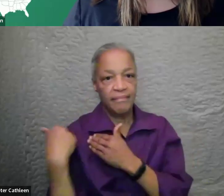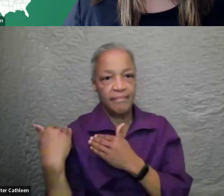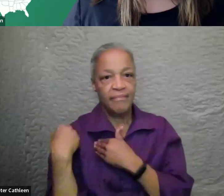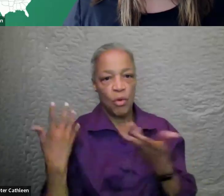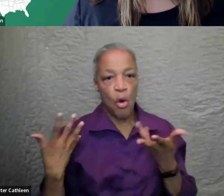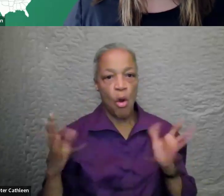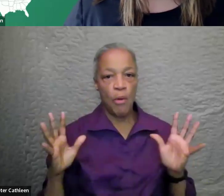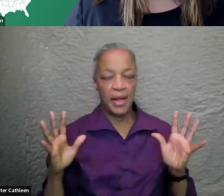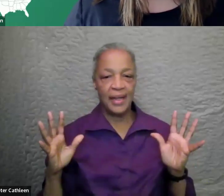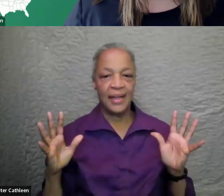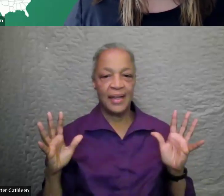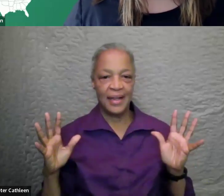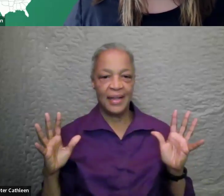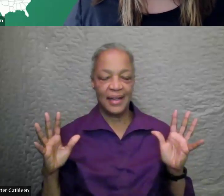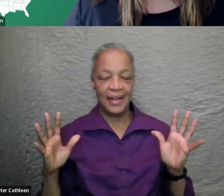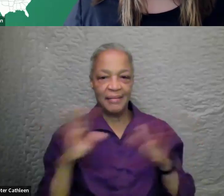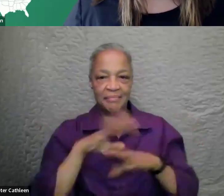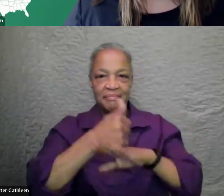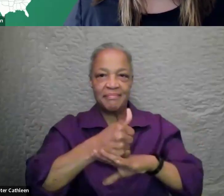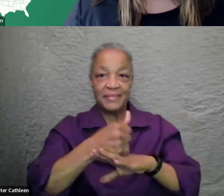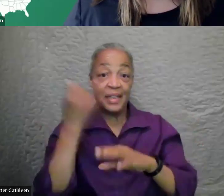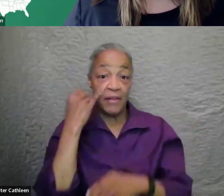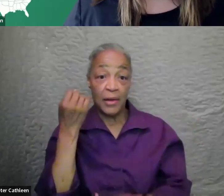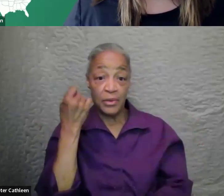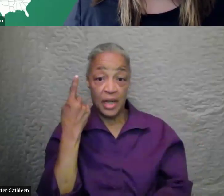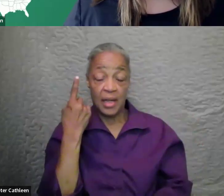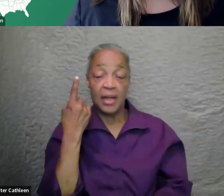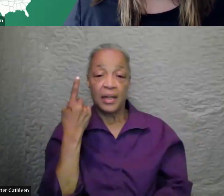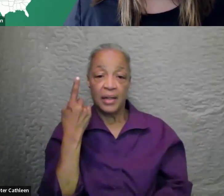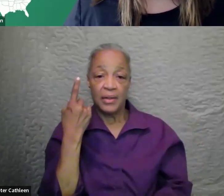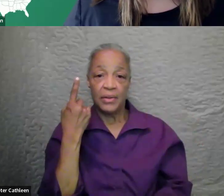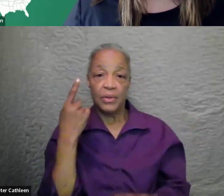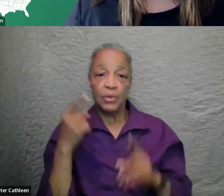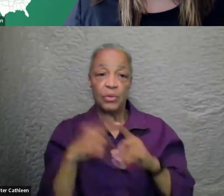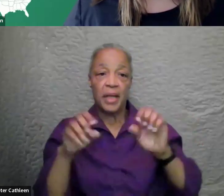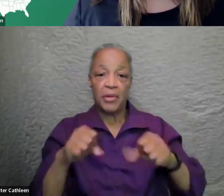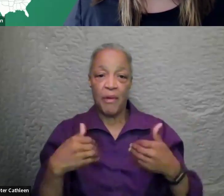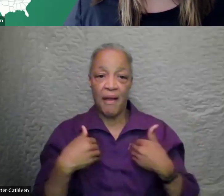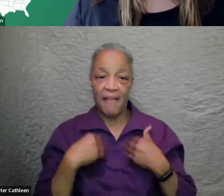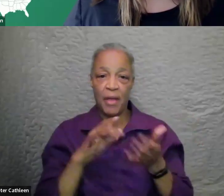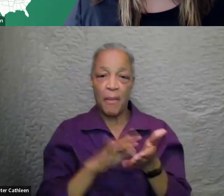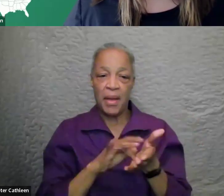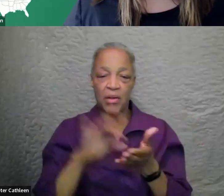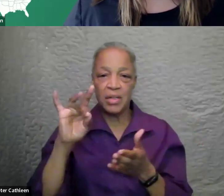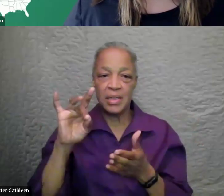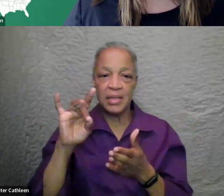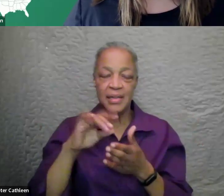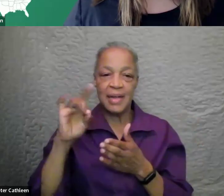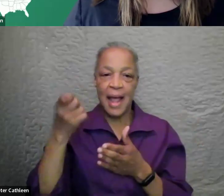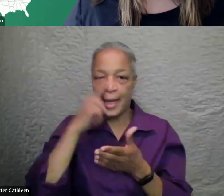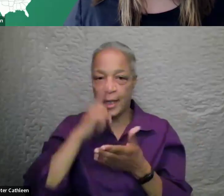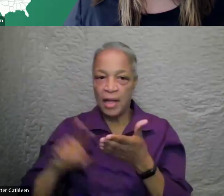already are in place, is my understanding, to be able to have that medical diagnostic